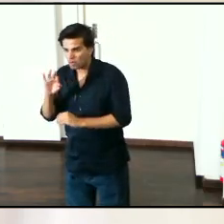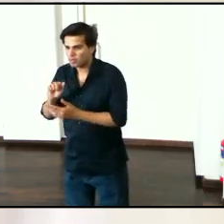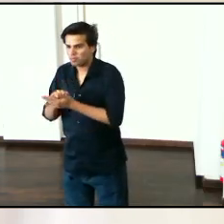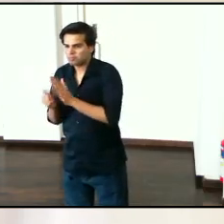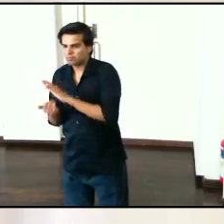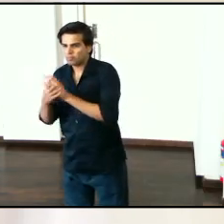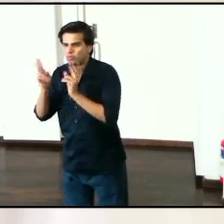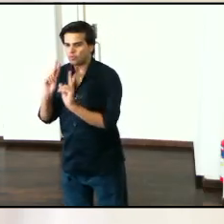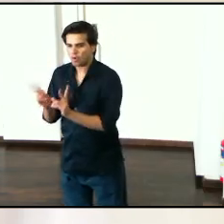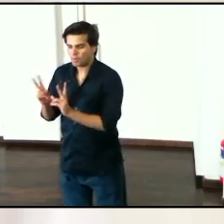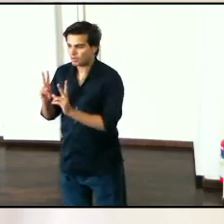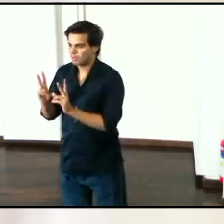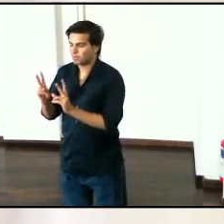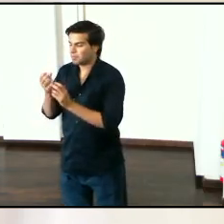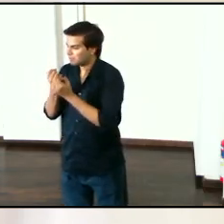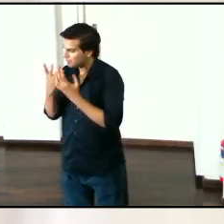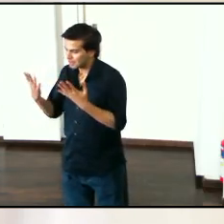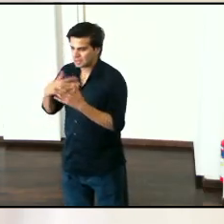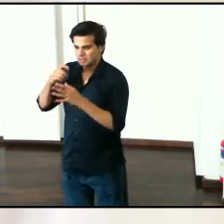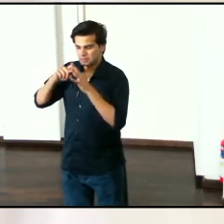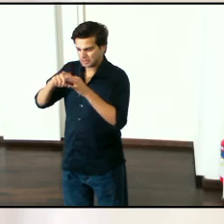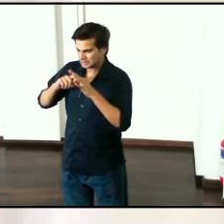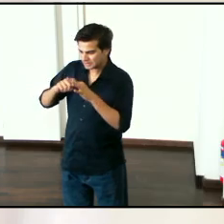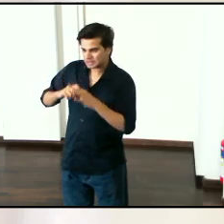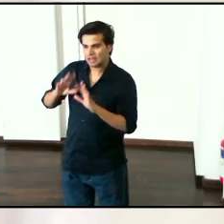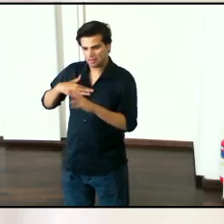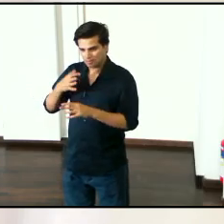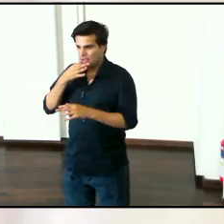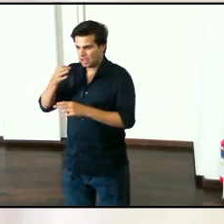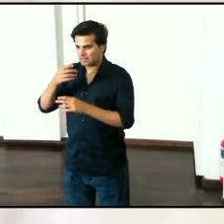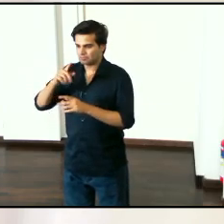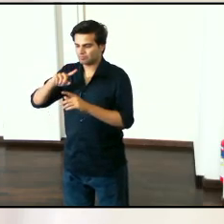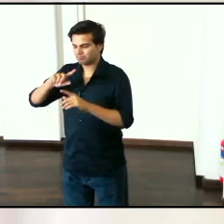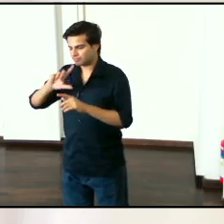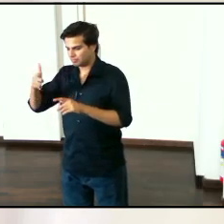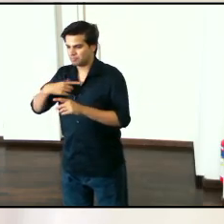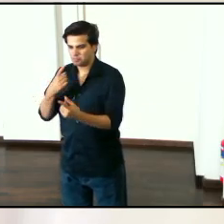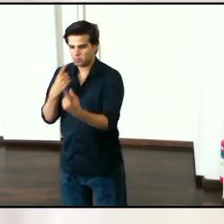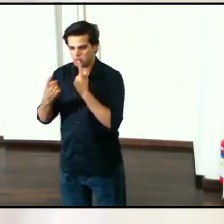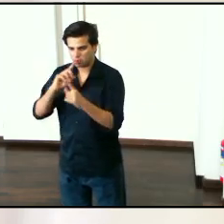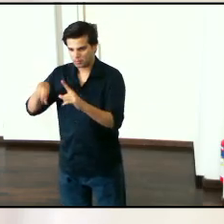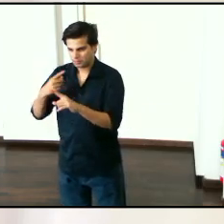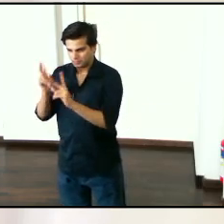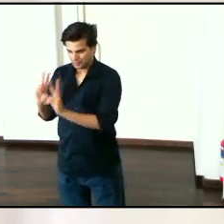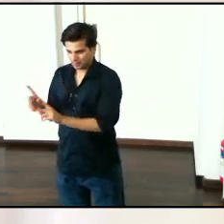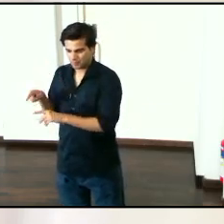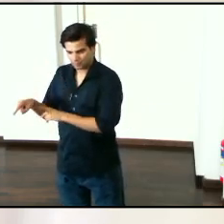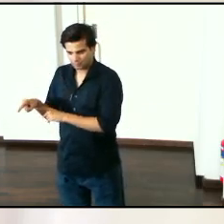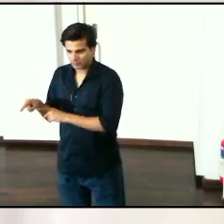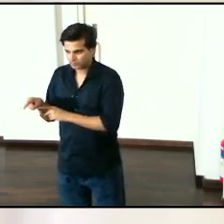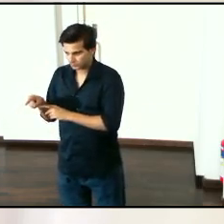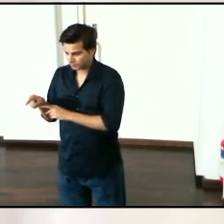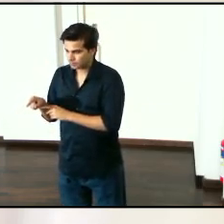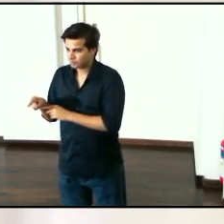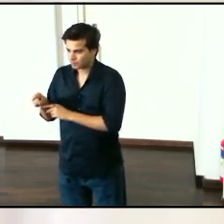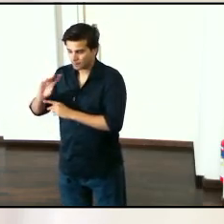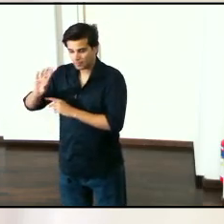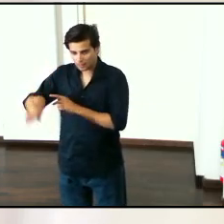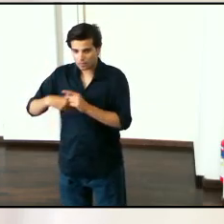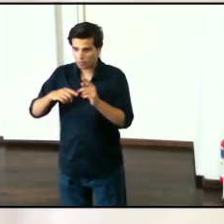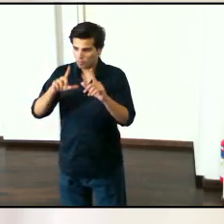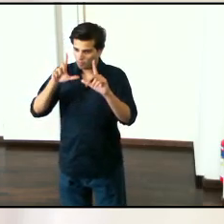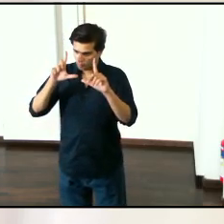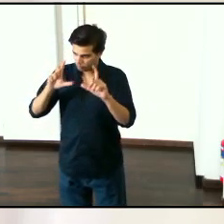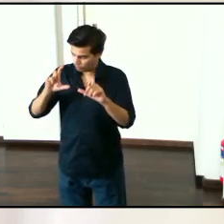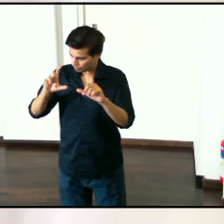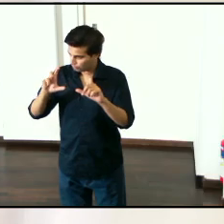large numbers. There are many such questions which I will speak about a little bit here. But then they were photographed